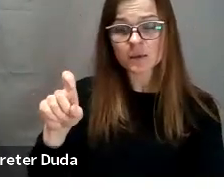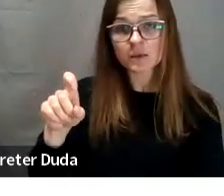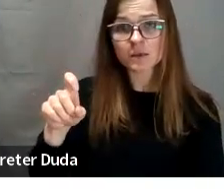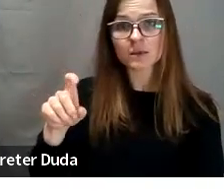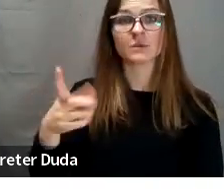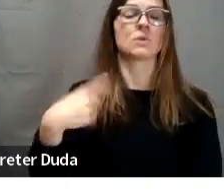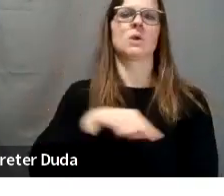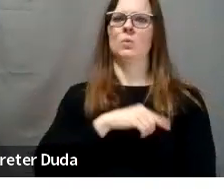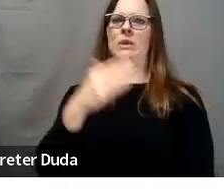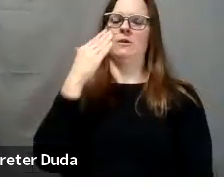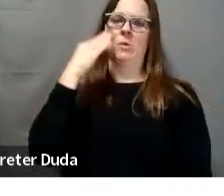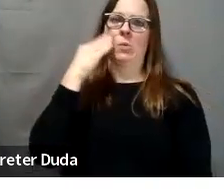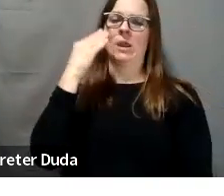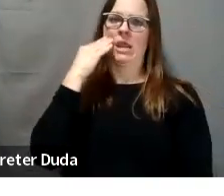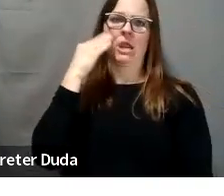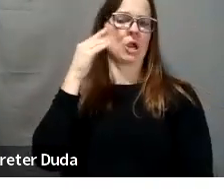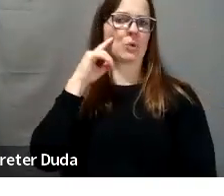fully acknowledge that we are